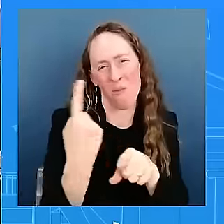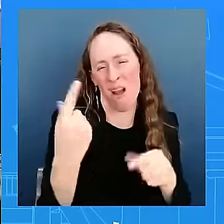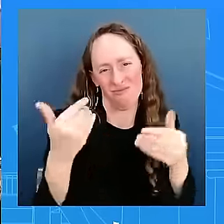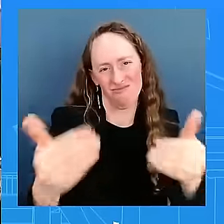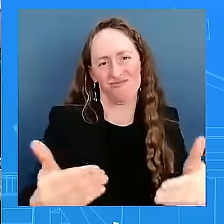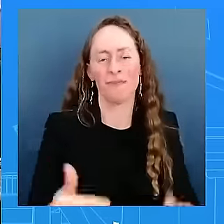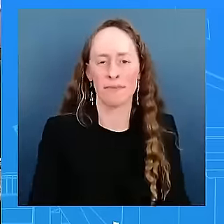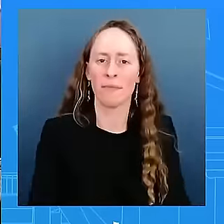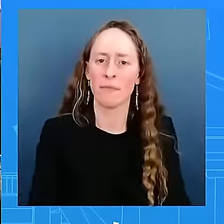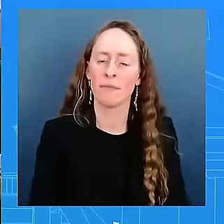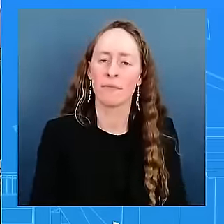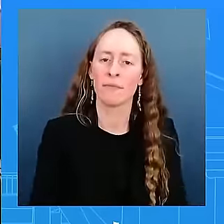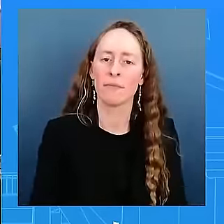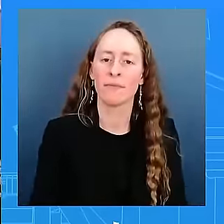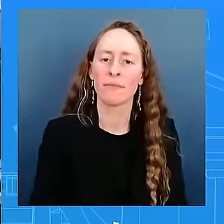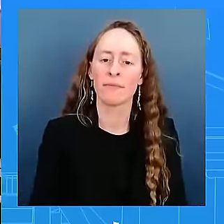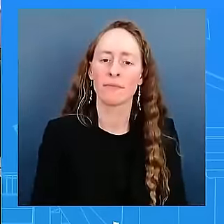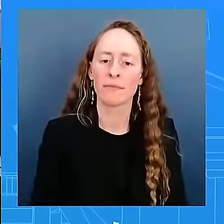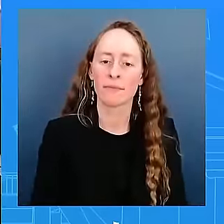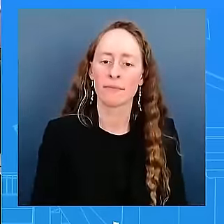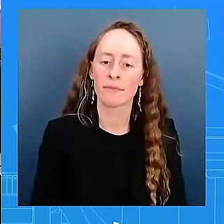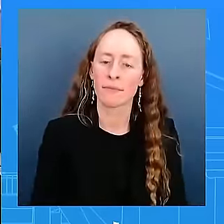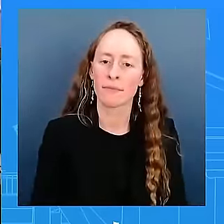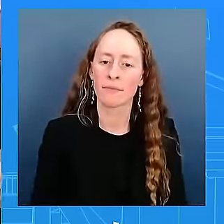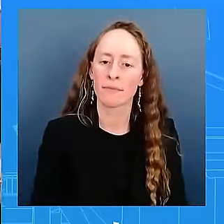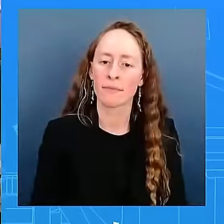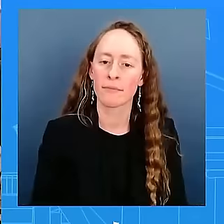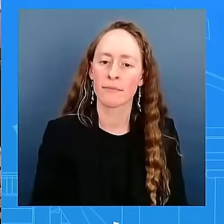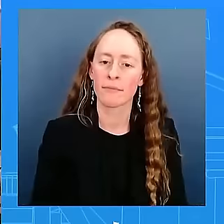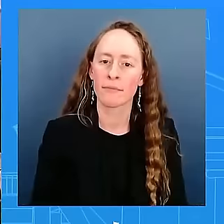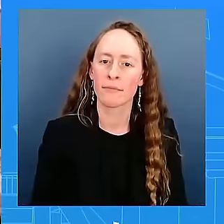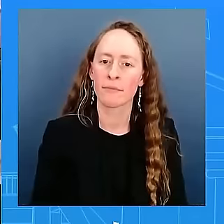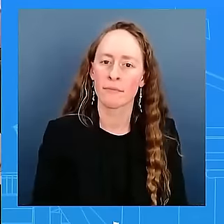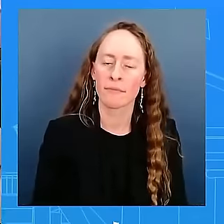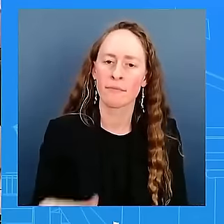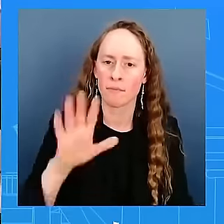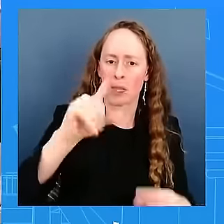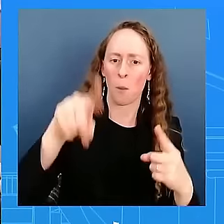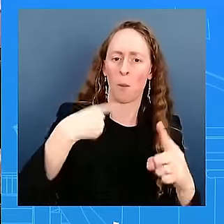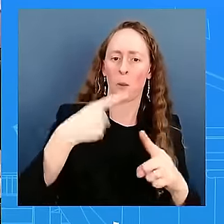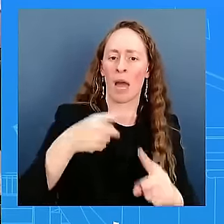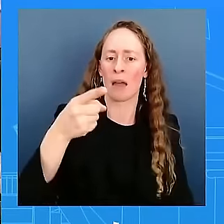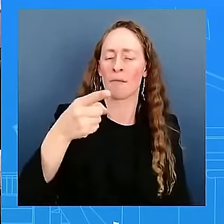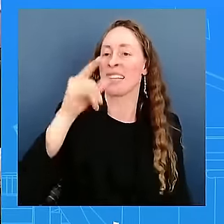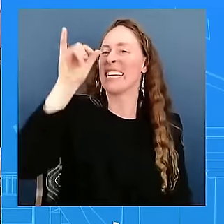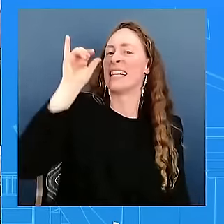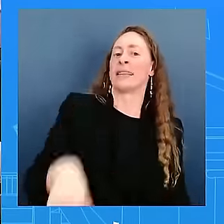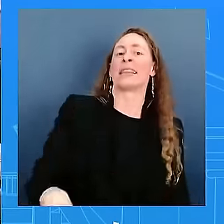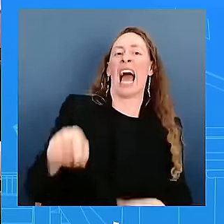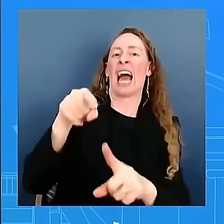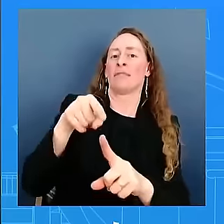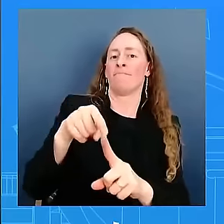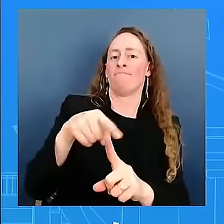was this linchpin to a deal like this, and was it during the negotiations over Brittany Griner?